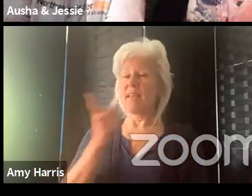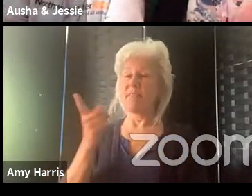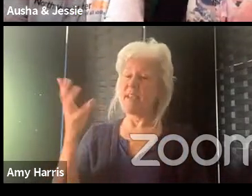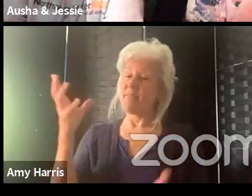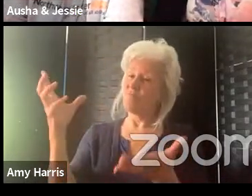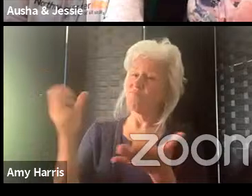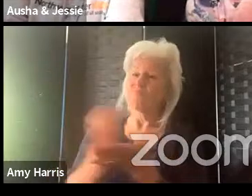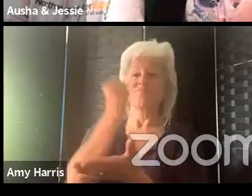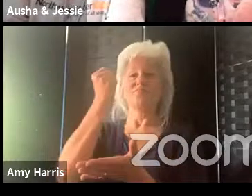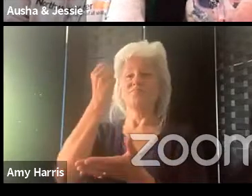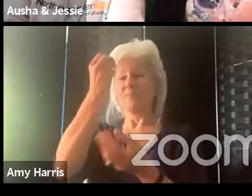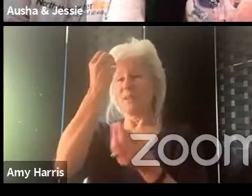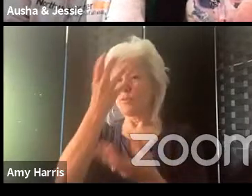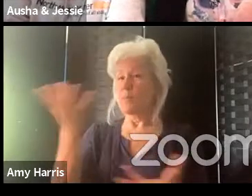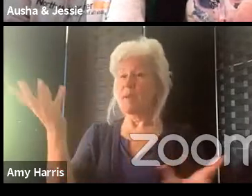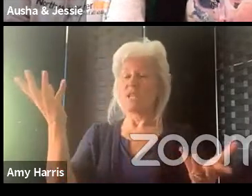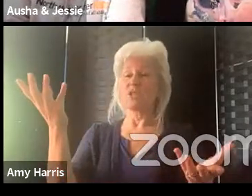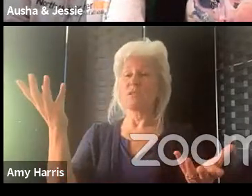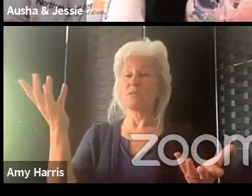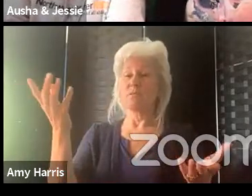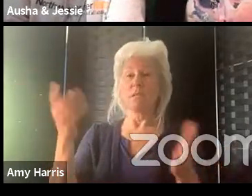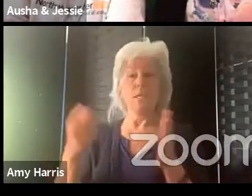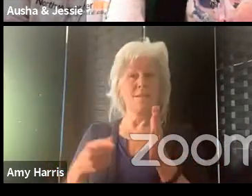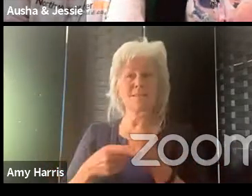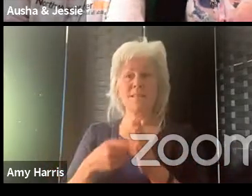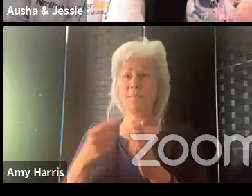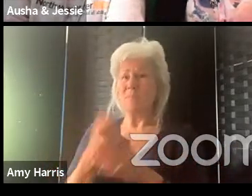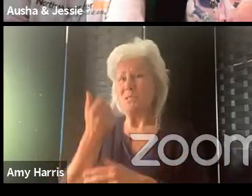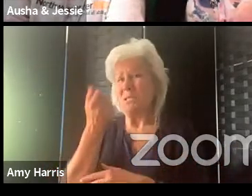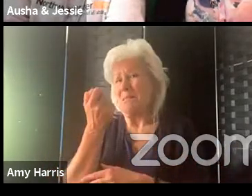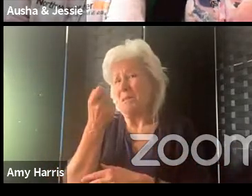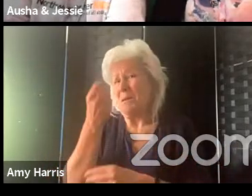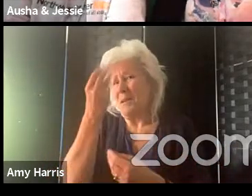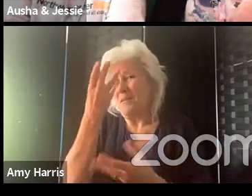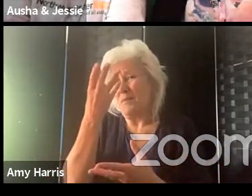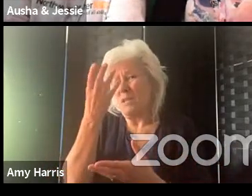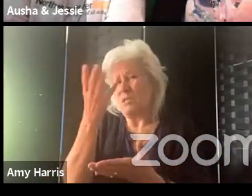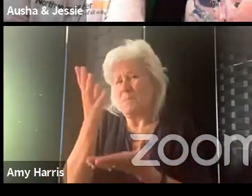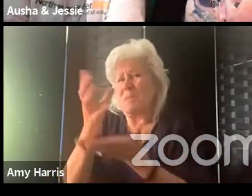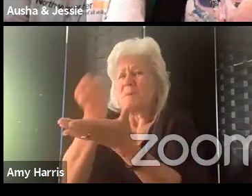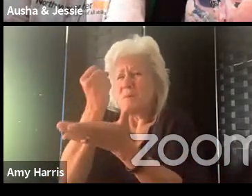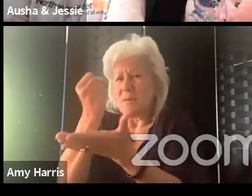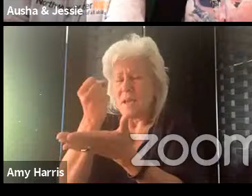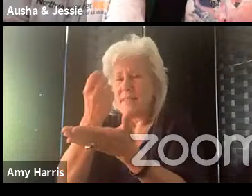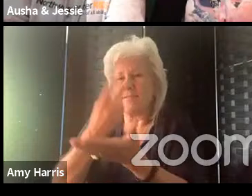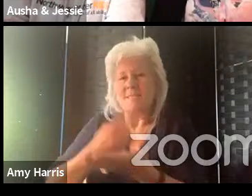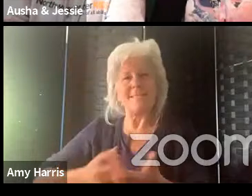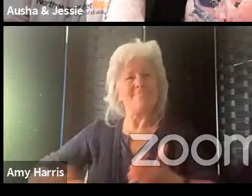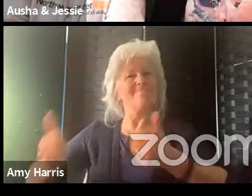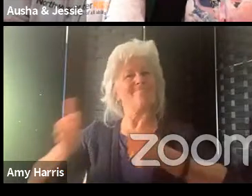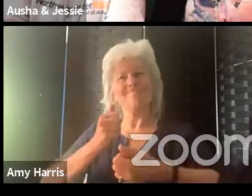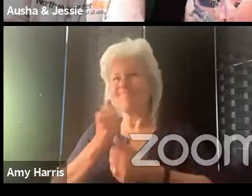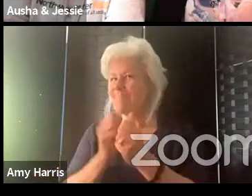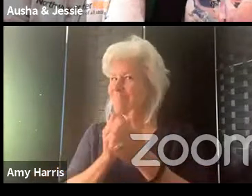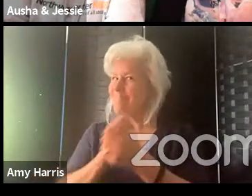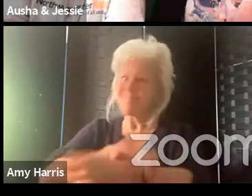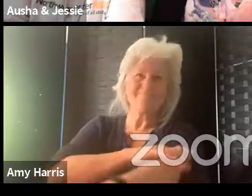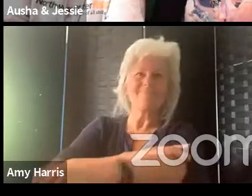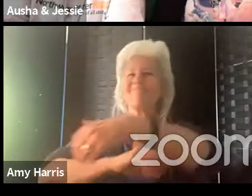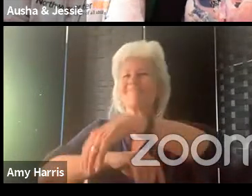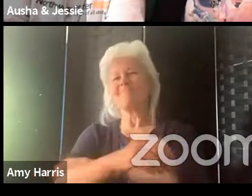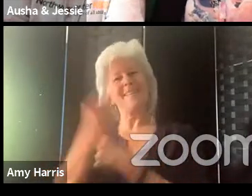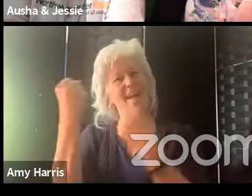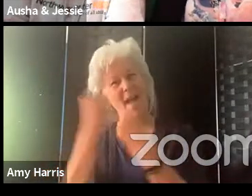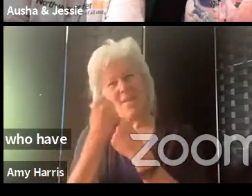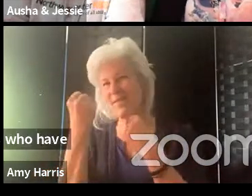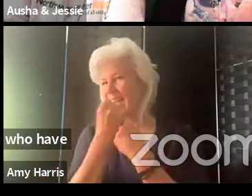been available, sometimes very little, and have risen to the occasion to advocate and